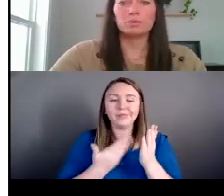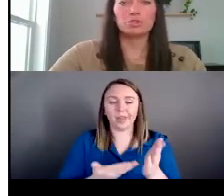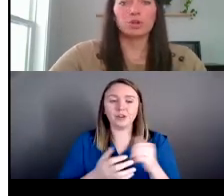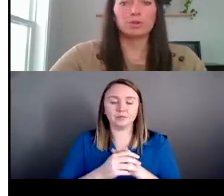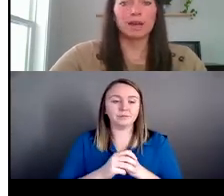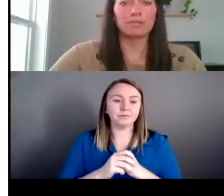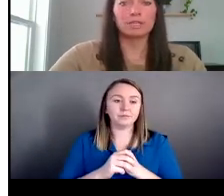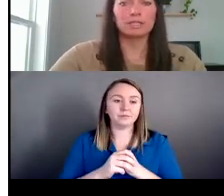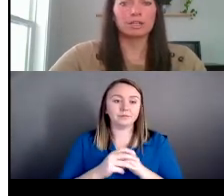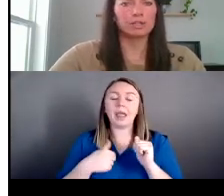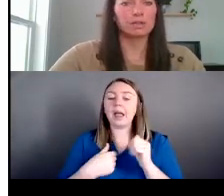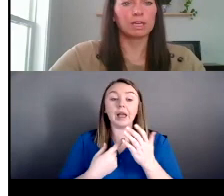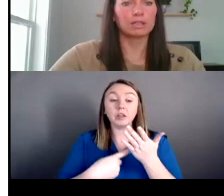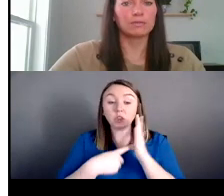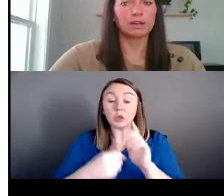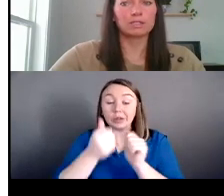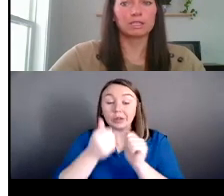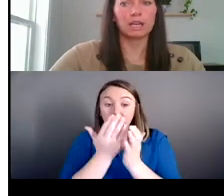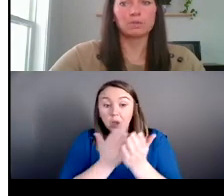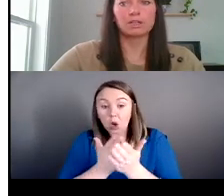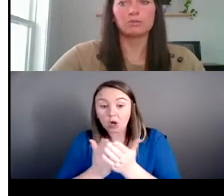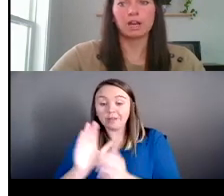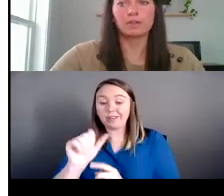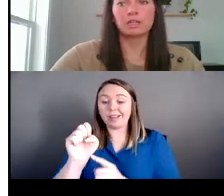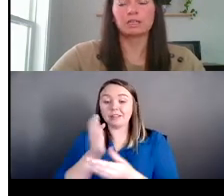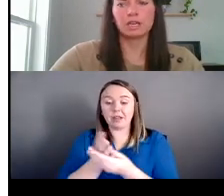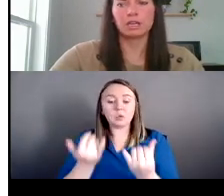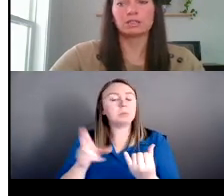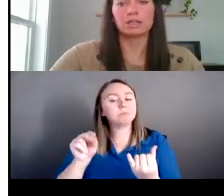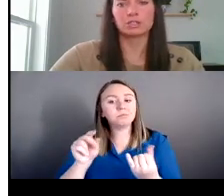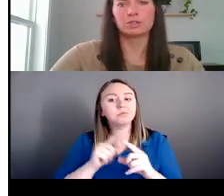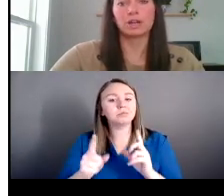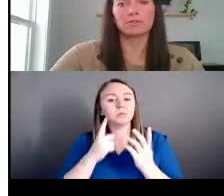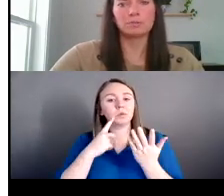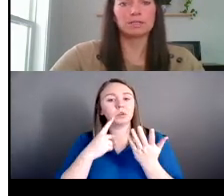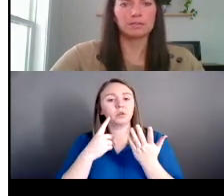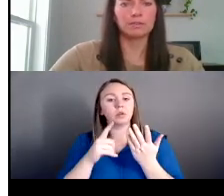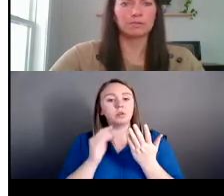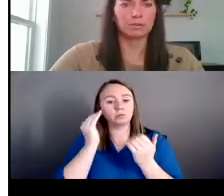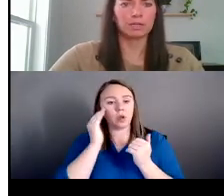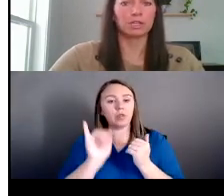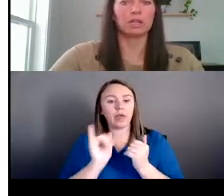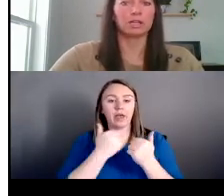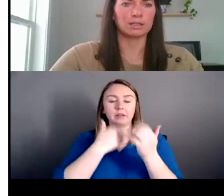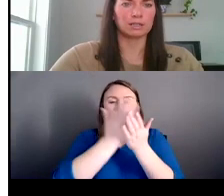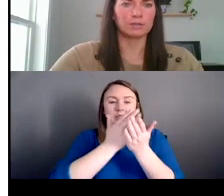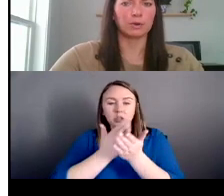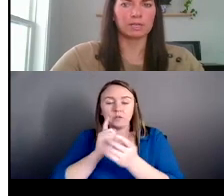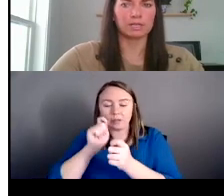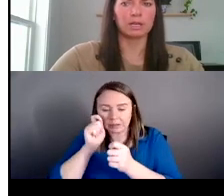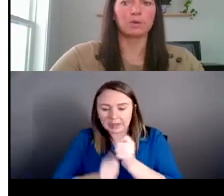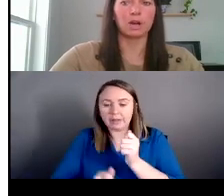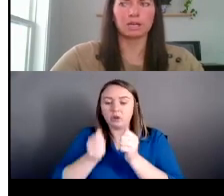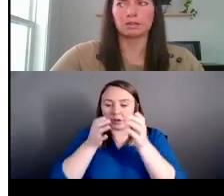So I won't show you every section of the case file today, but you'll find that it contains sections for every piece of information that exists for